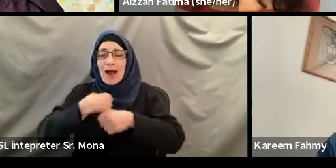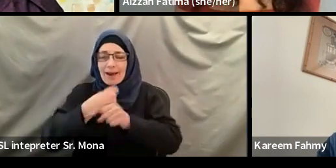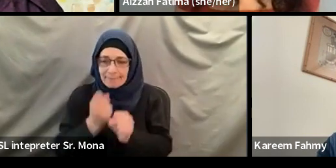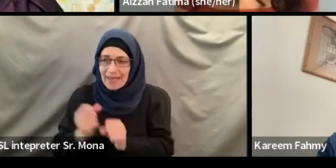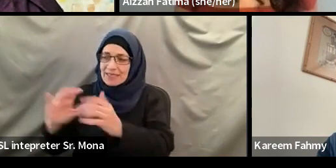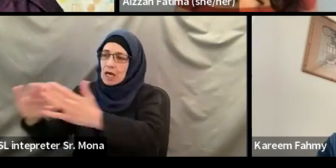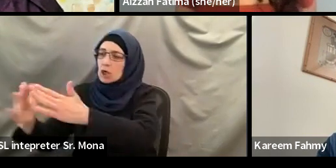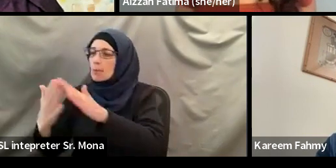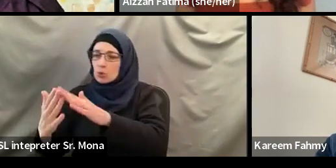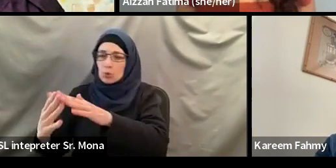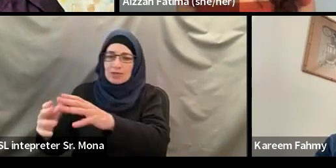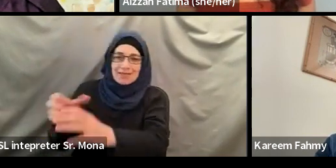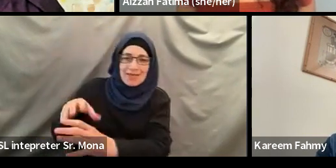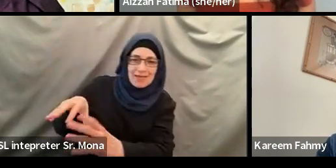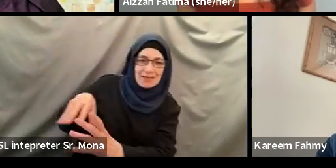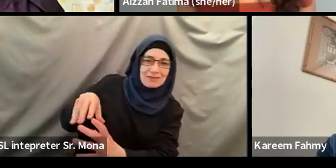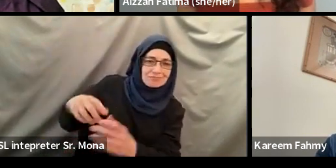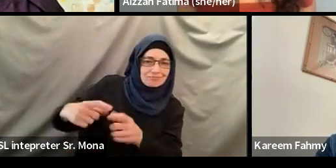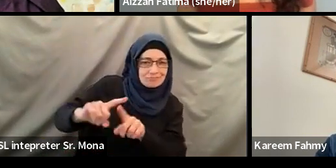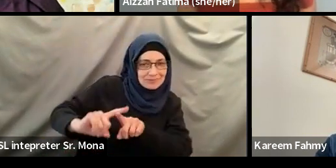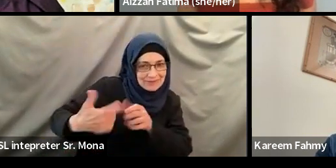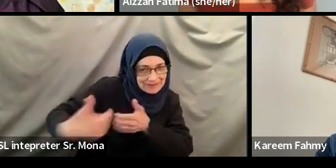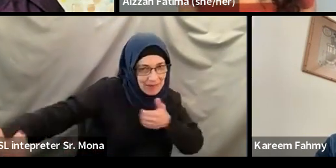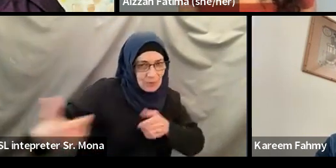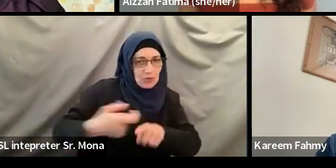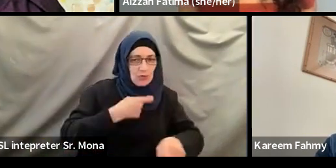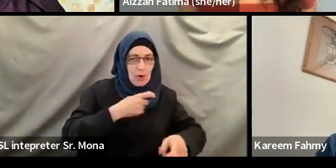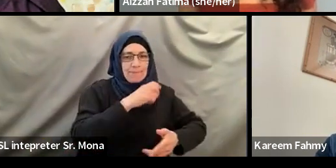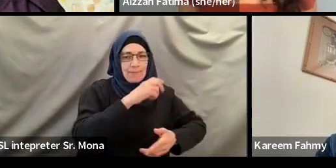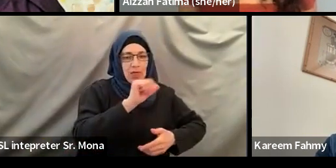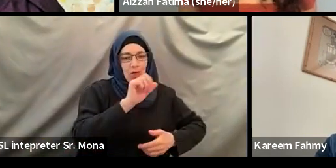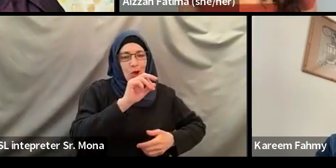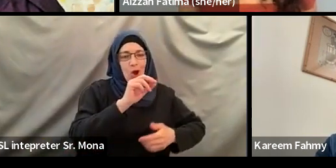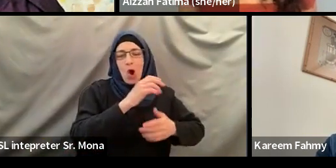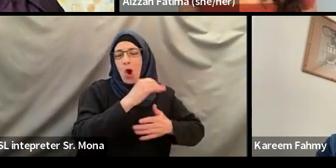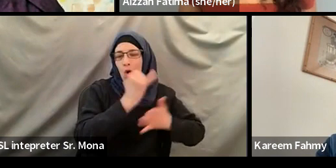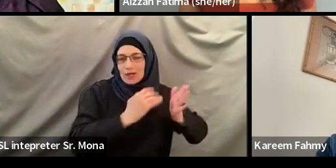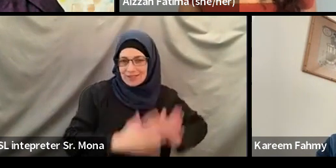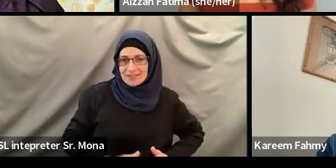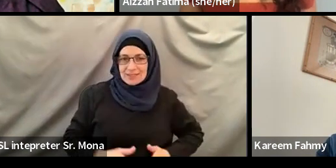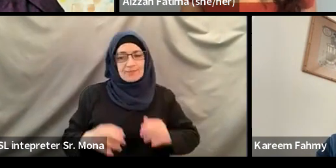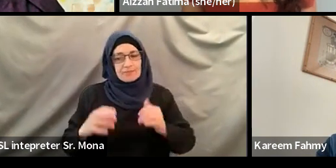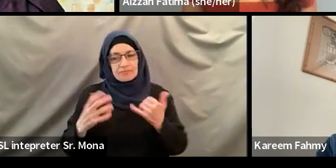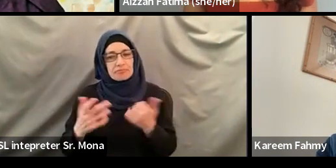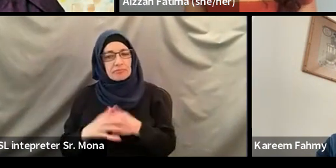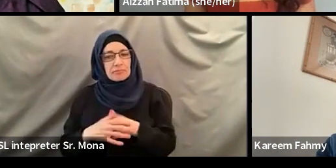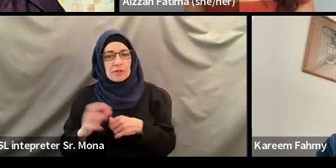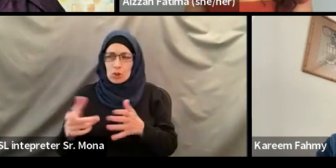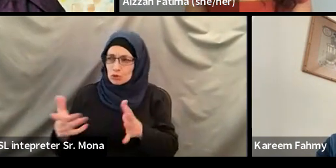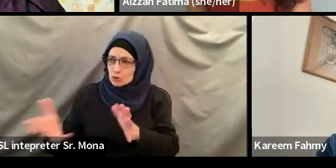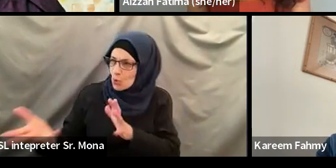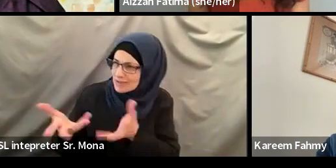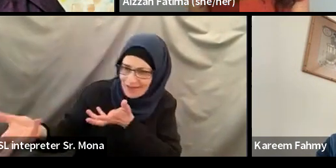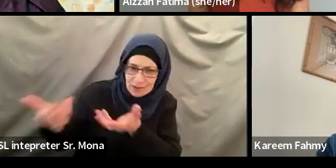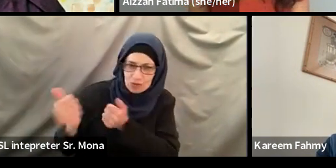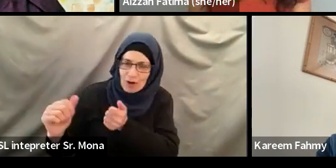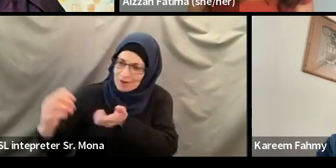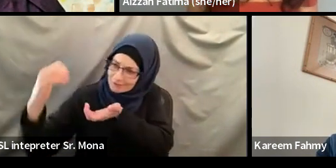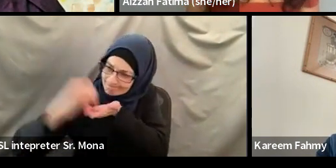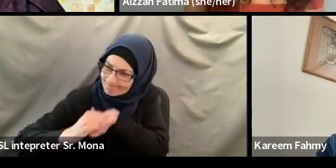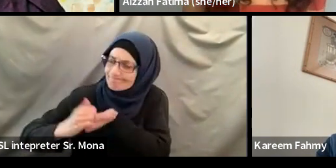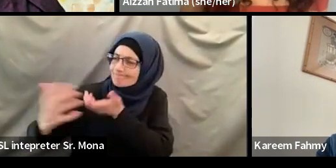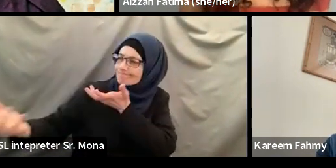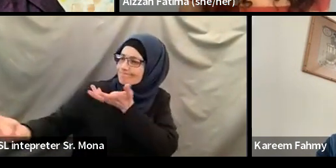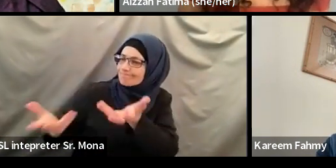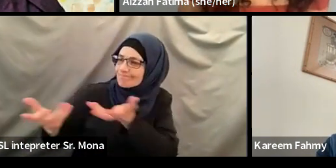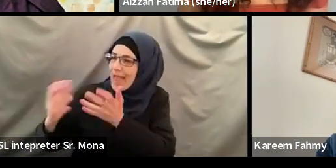pool, of like, this is what I do. And I know it seems very different from what you do, but like maybe there are ways in which we can find overlap because